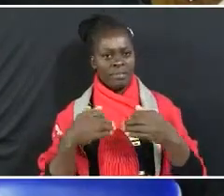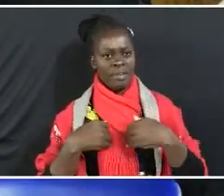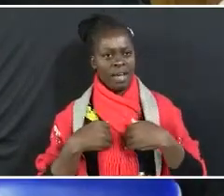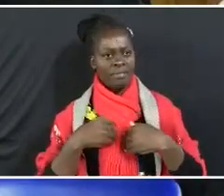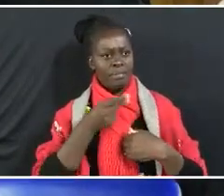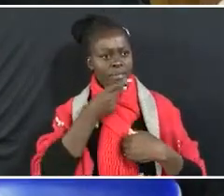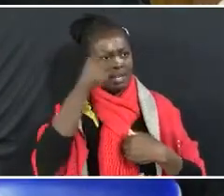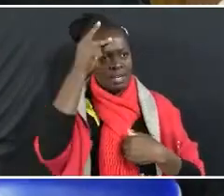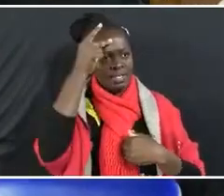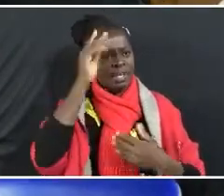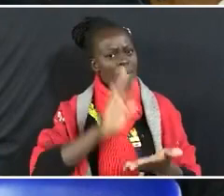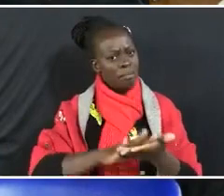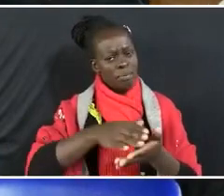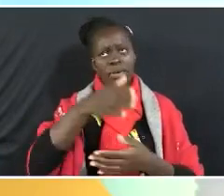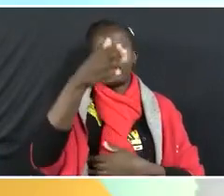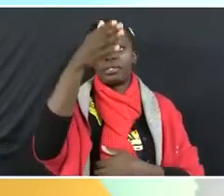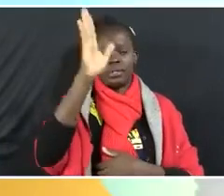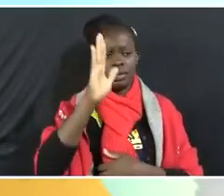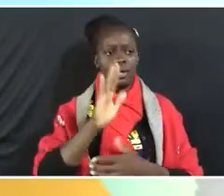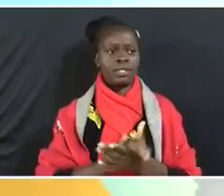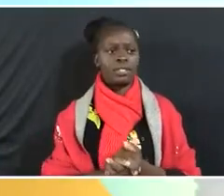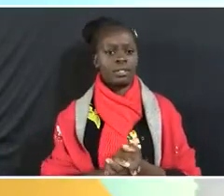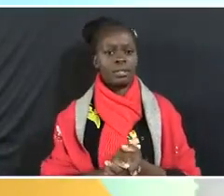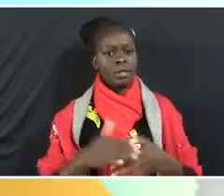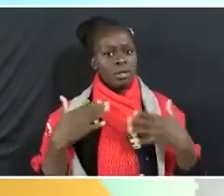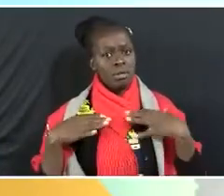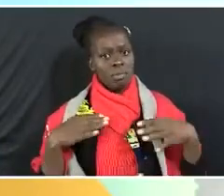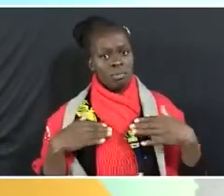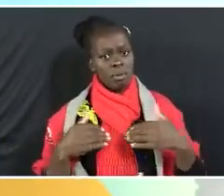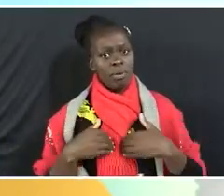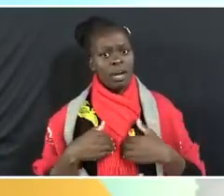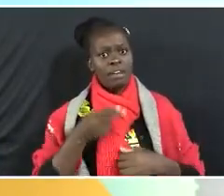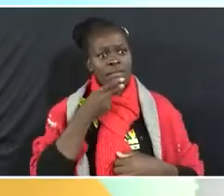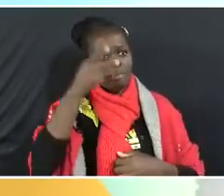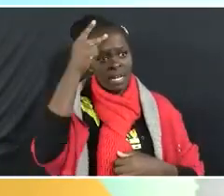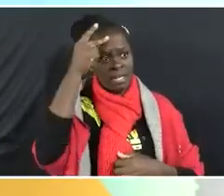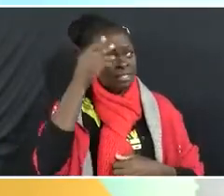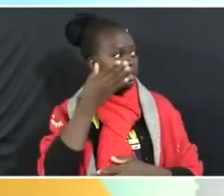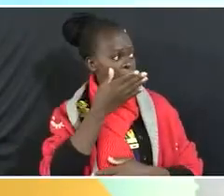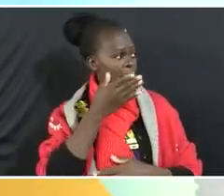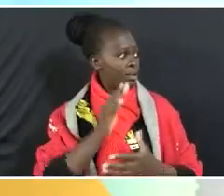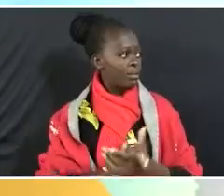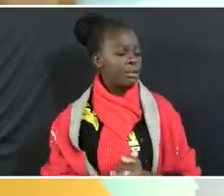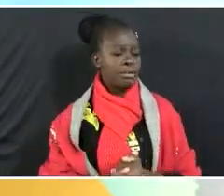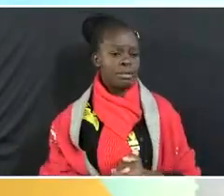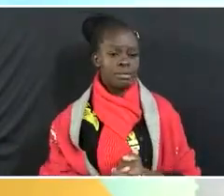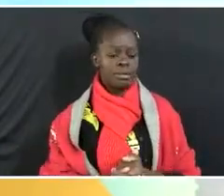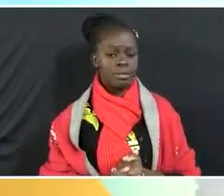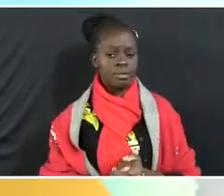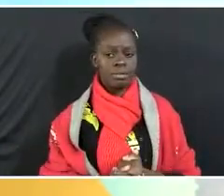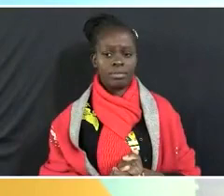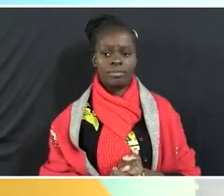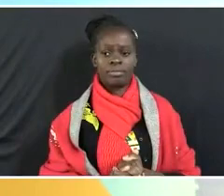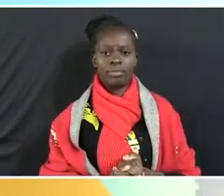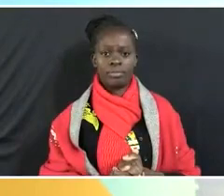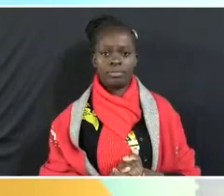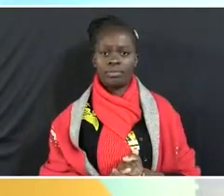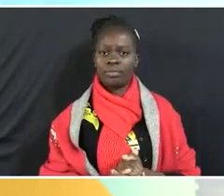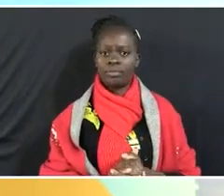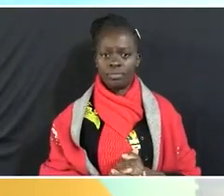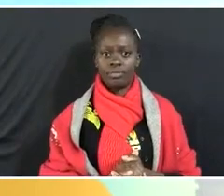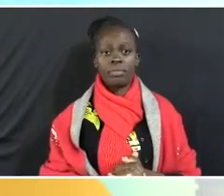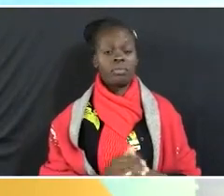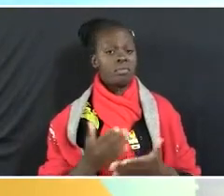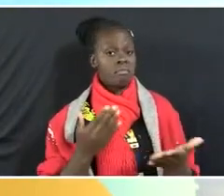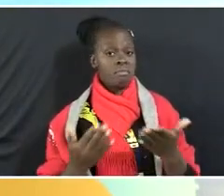your parents. There are people who don't have parents, so praise God for your parents. I know, and we are going to get into that